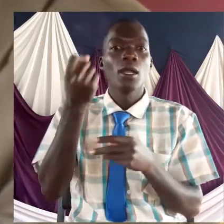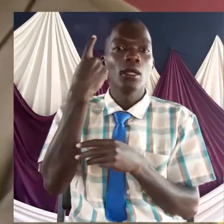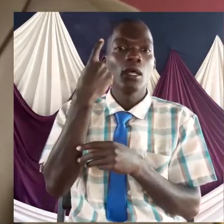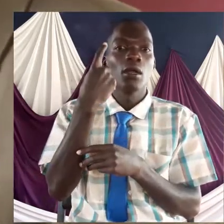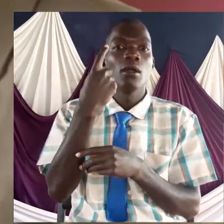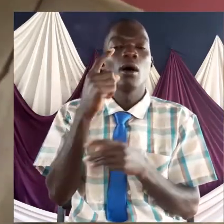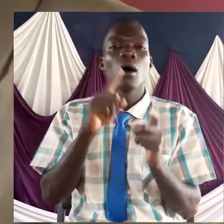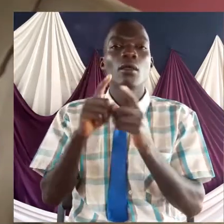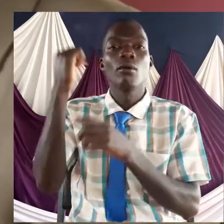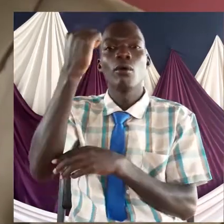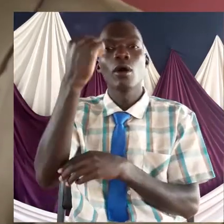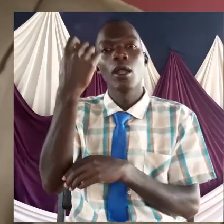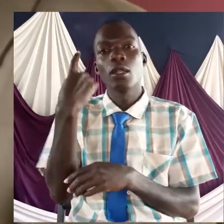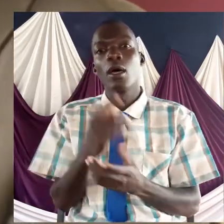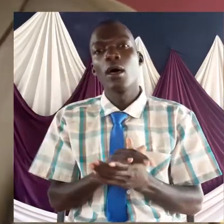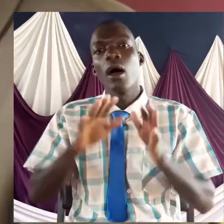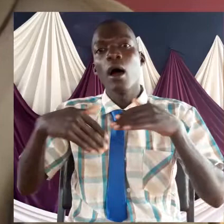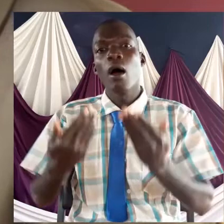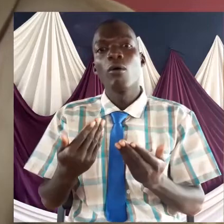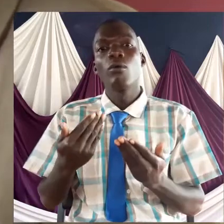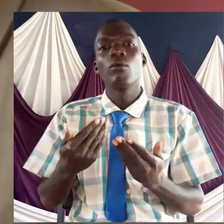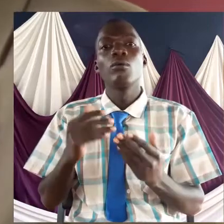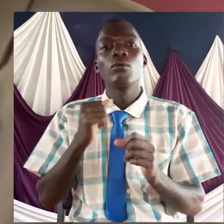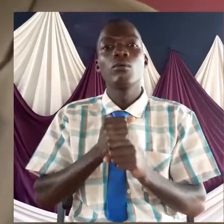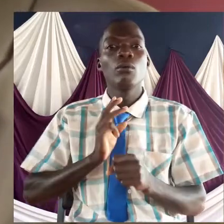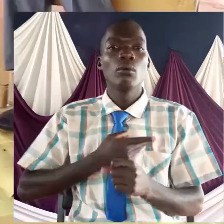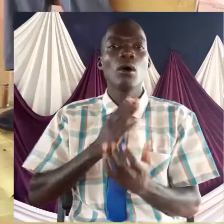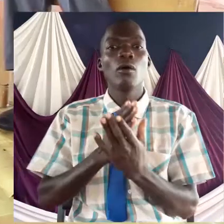the symbolic understanding? How do we reckon the days here?